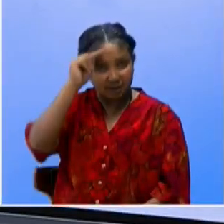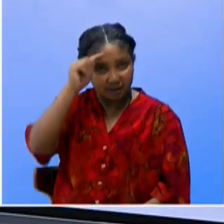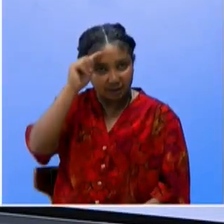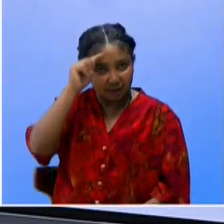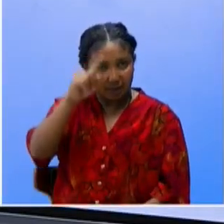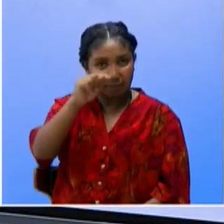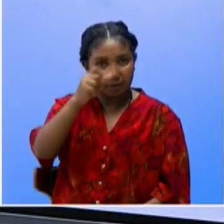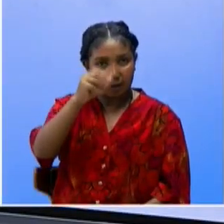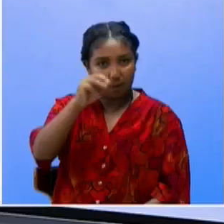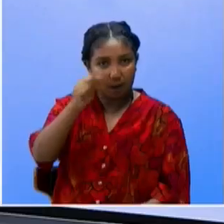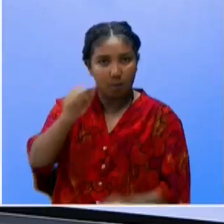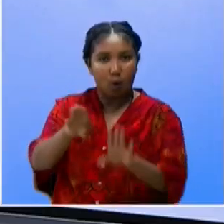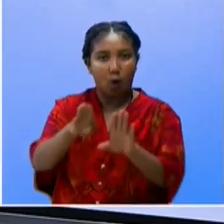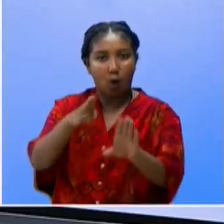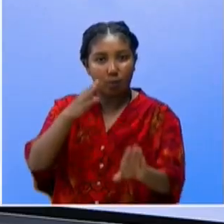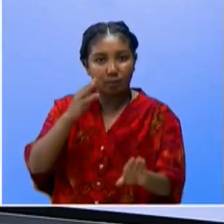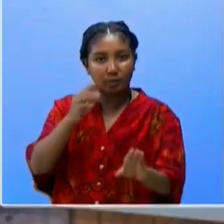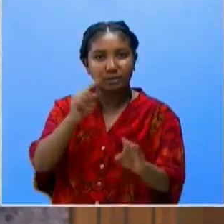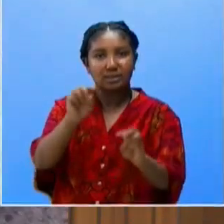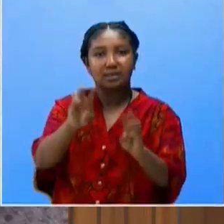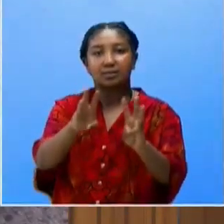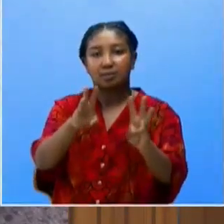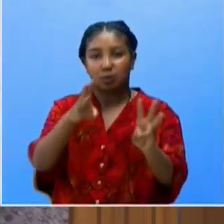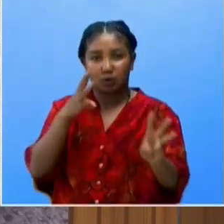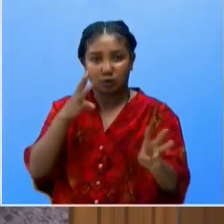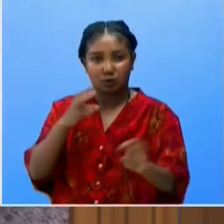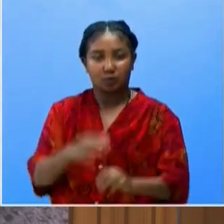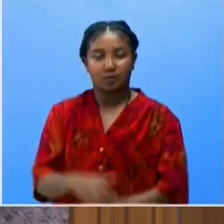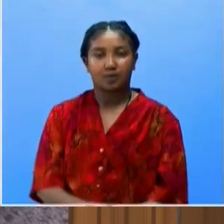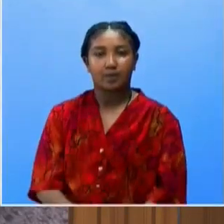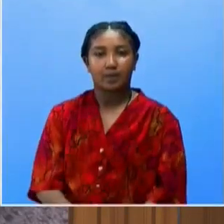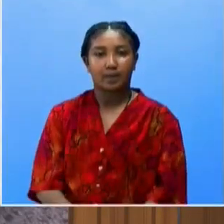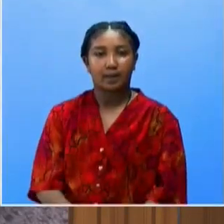the windows. Tamam opened the windows.